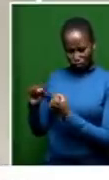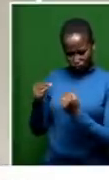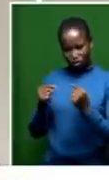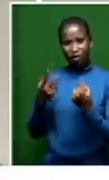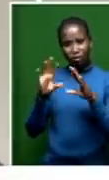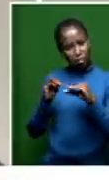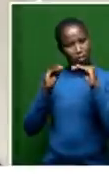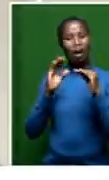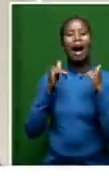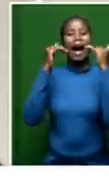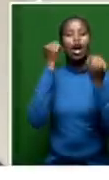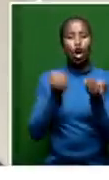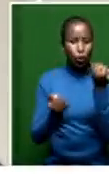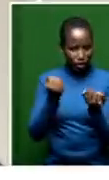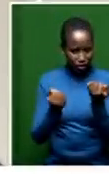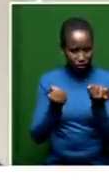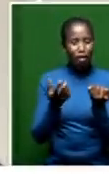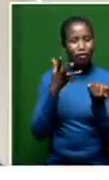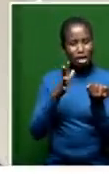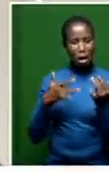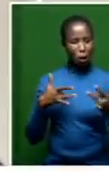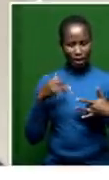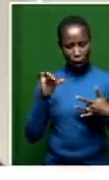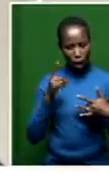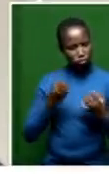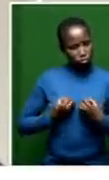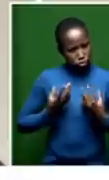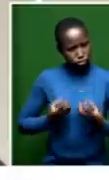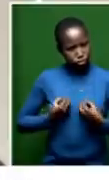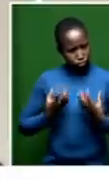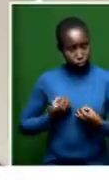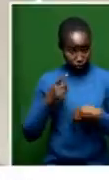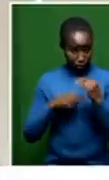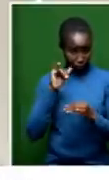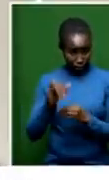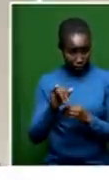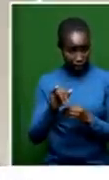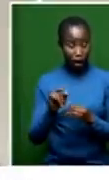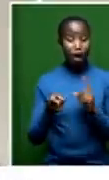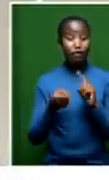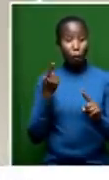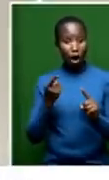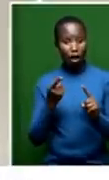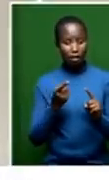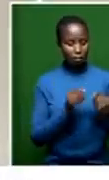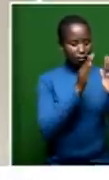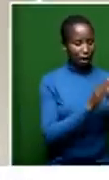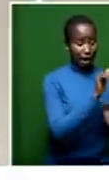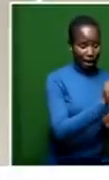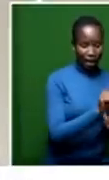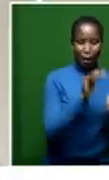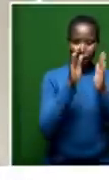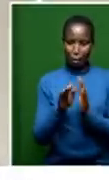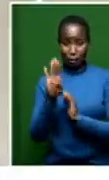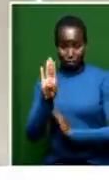raised a dozen of issues about that, in both Part A and Part B, interdicting.